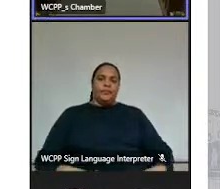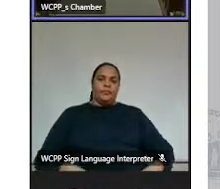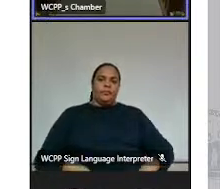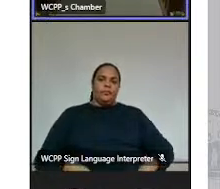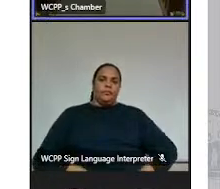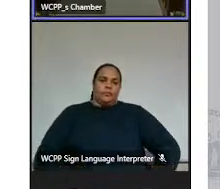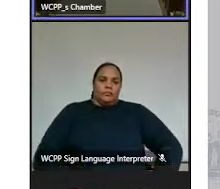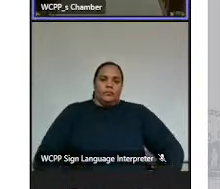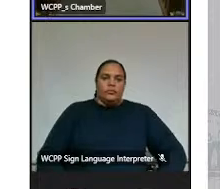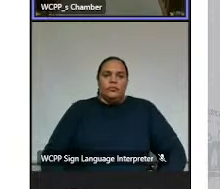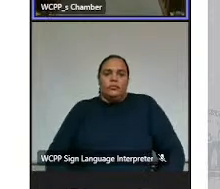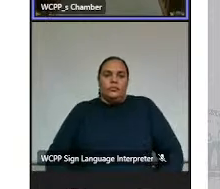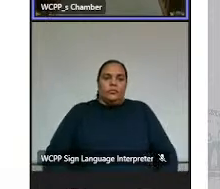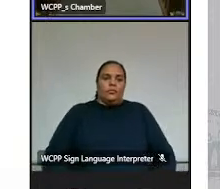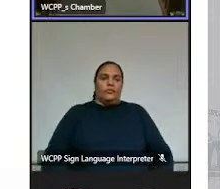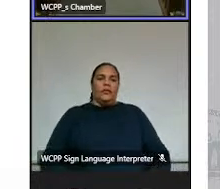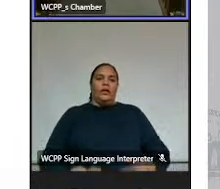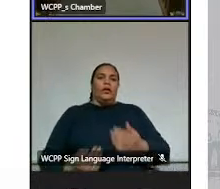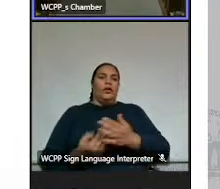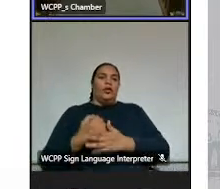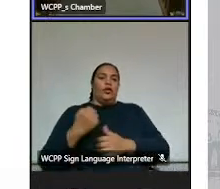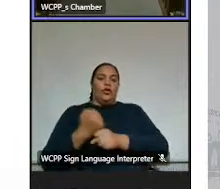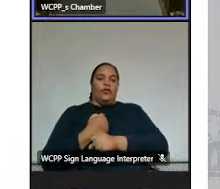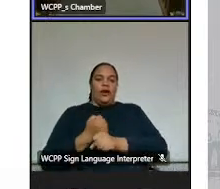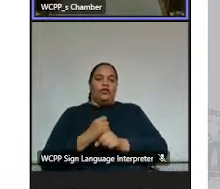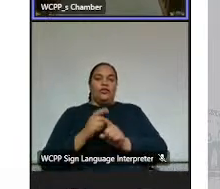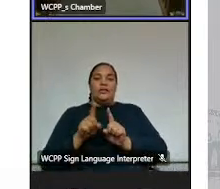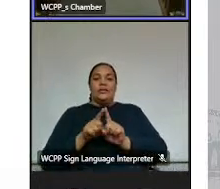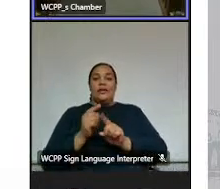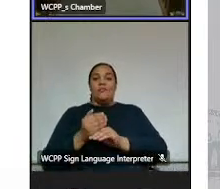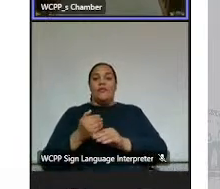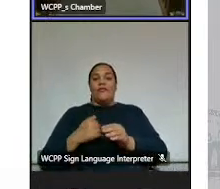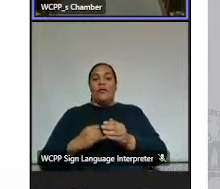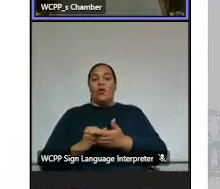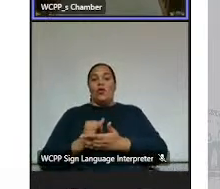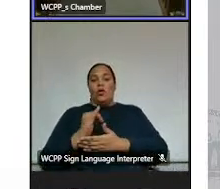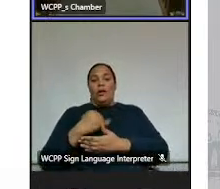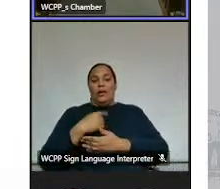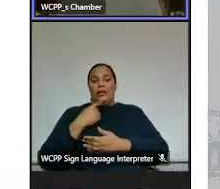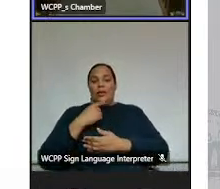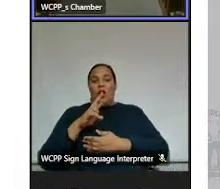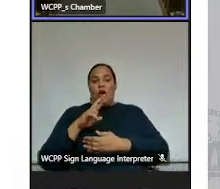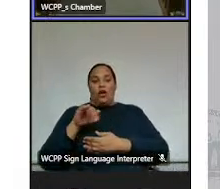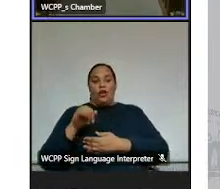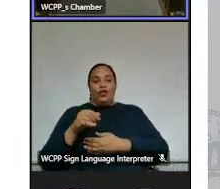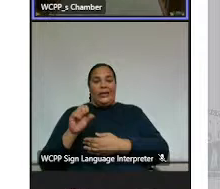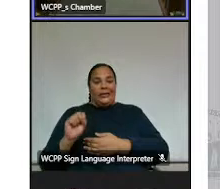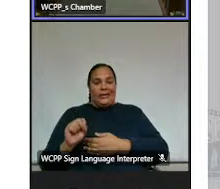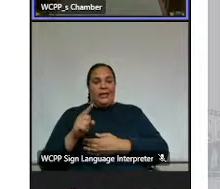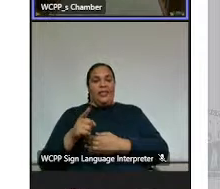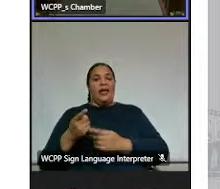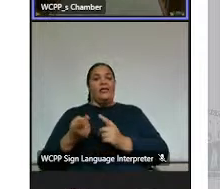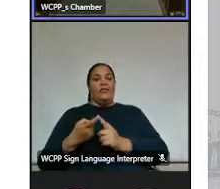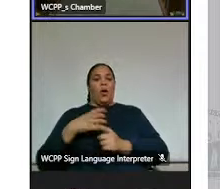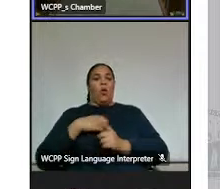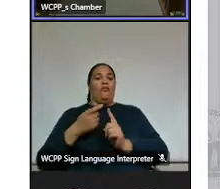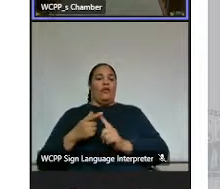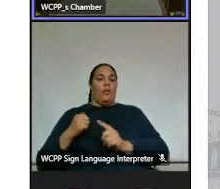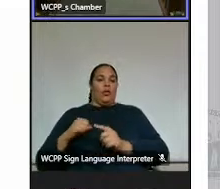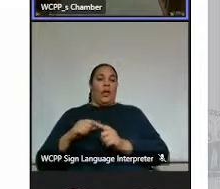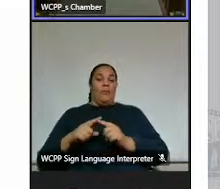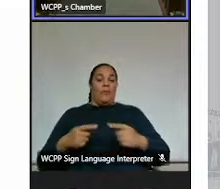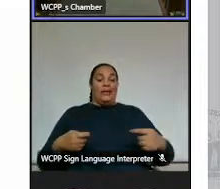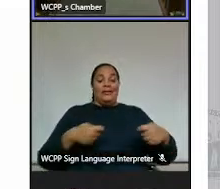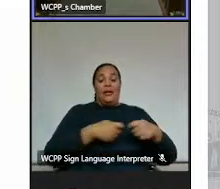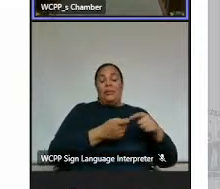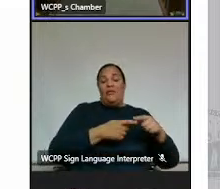The new function also alluded to earlier are RJSs. These are owned by municipalities, but subsidized by